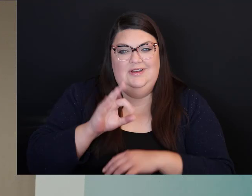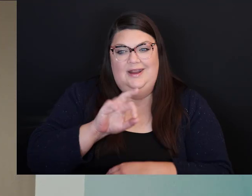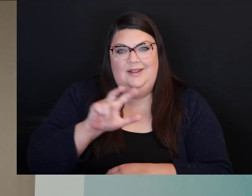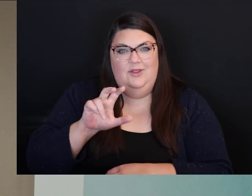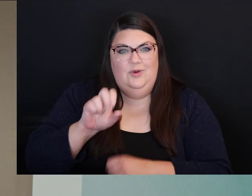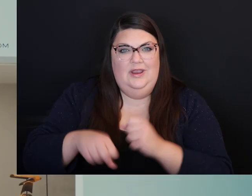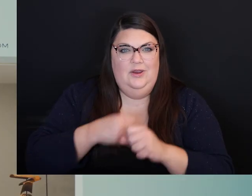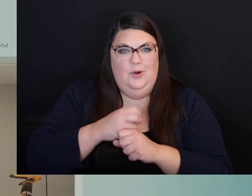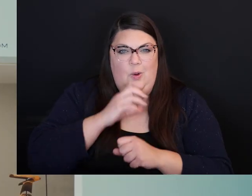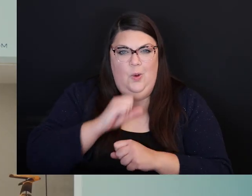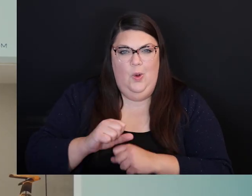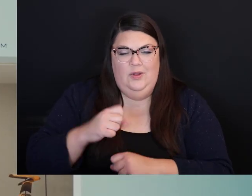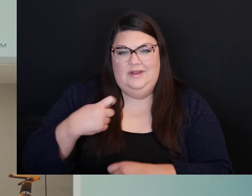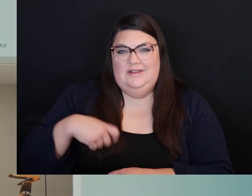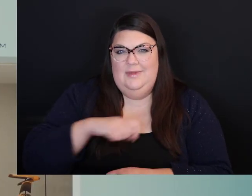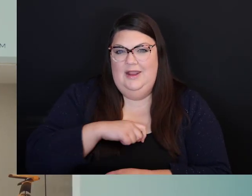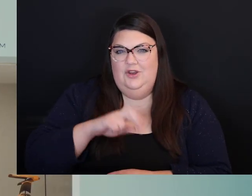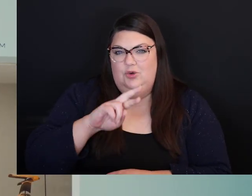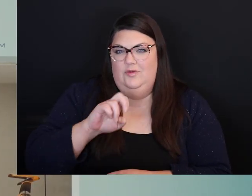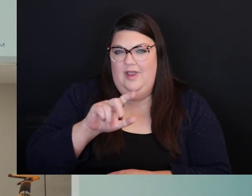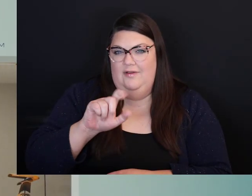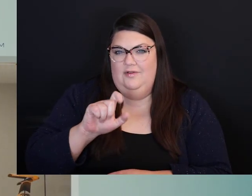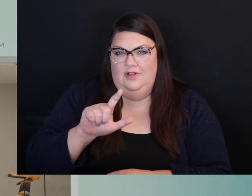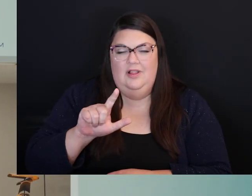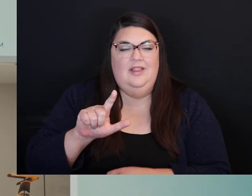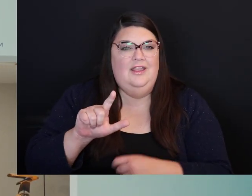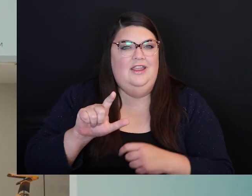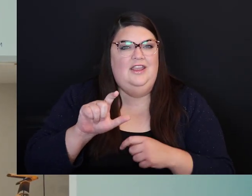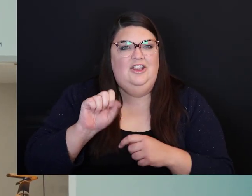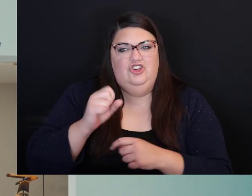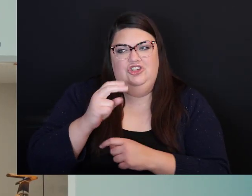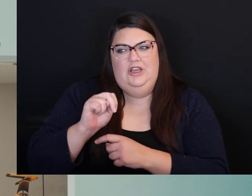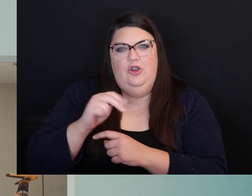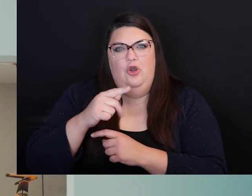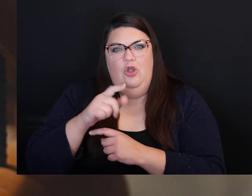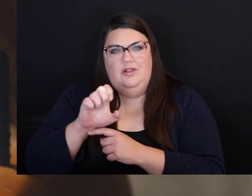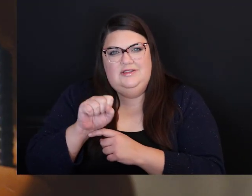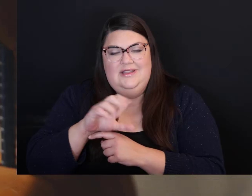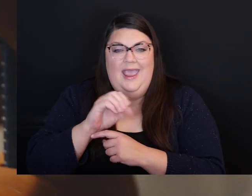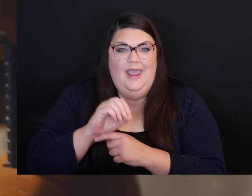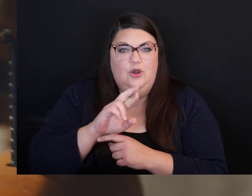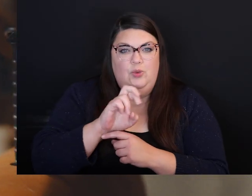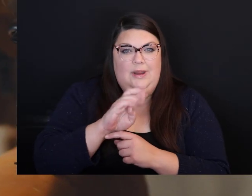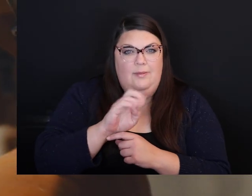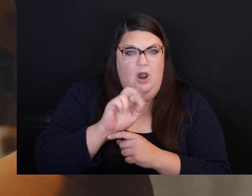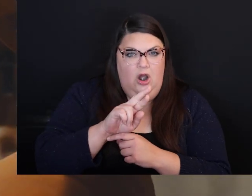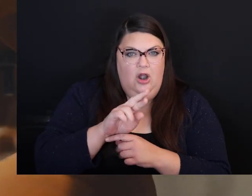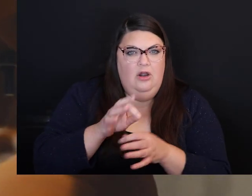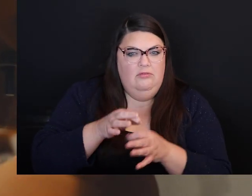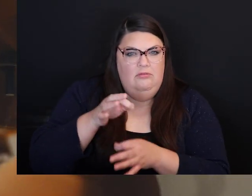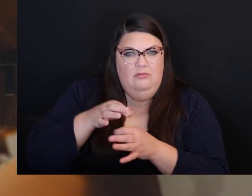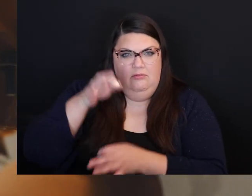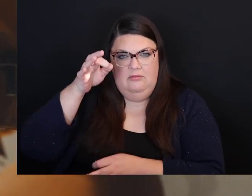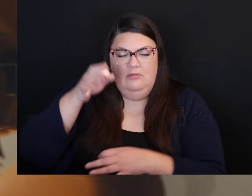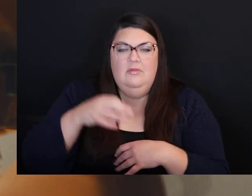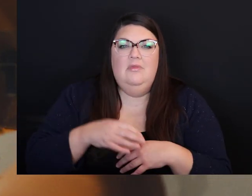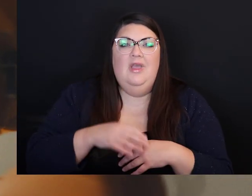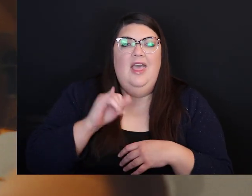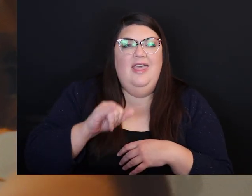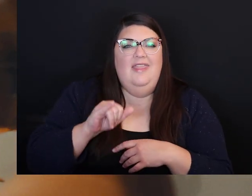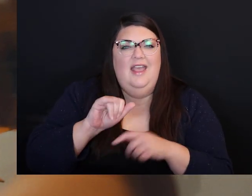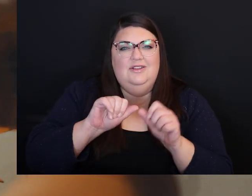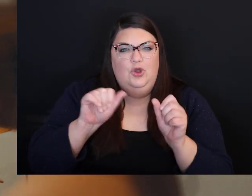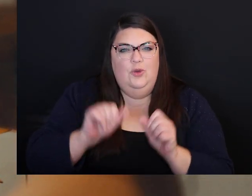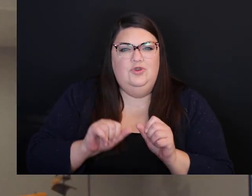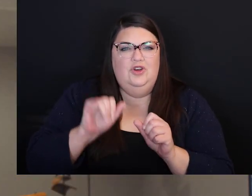using 93-year-old Spanish revival shingles and rebar. The sculptures reference a video